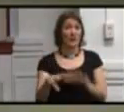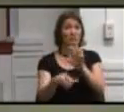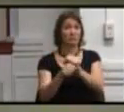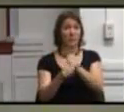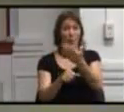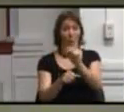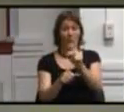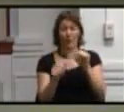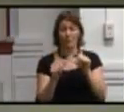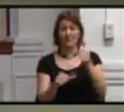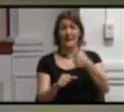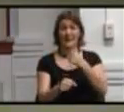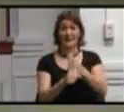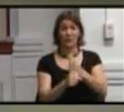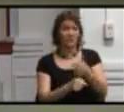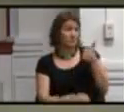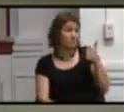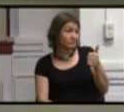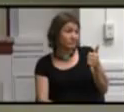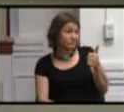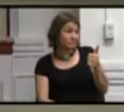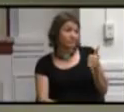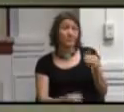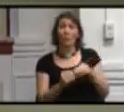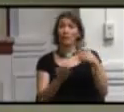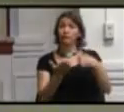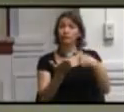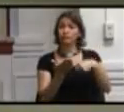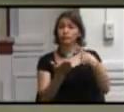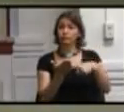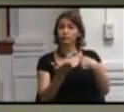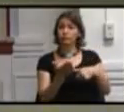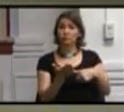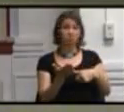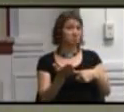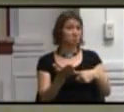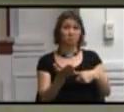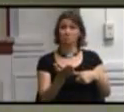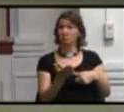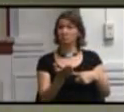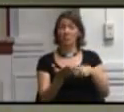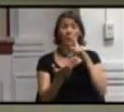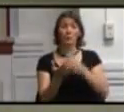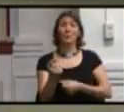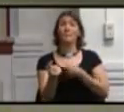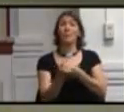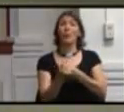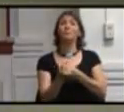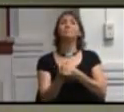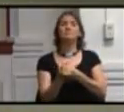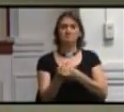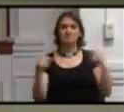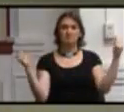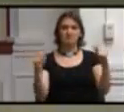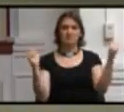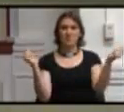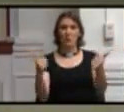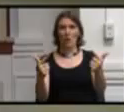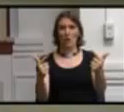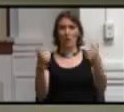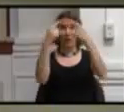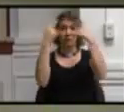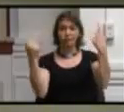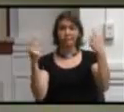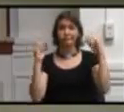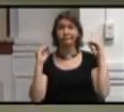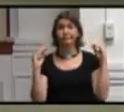have a motion. Any further discussion? Hearing none, all those in favor, please say aye. Aye.